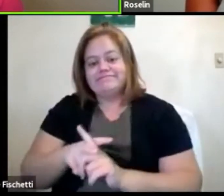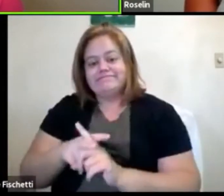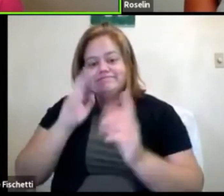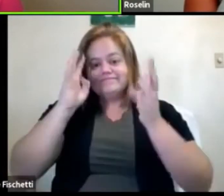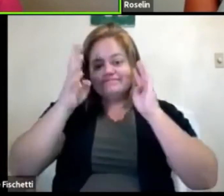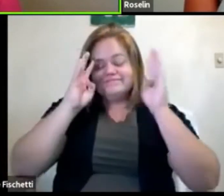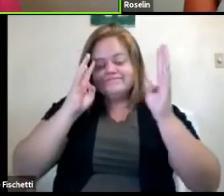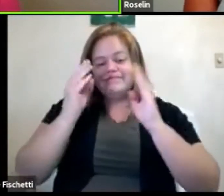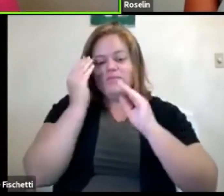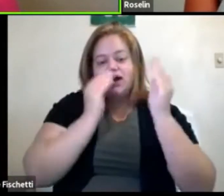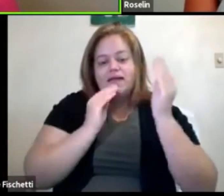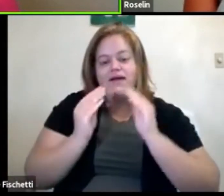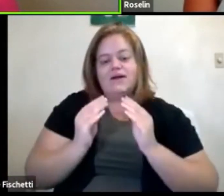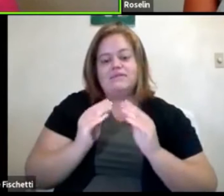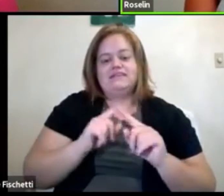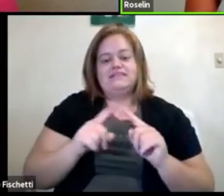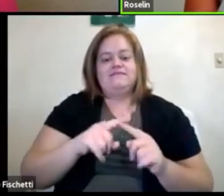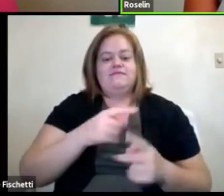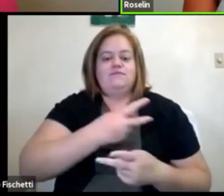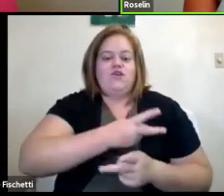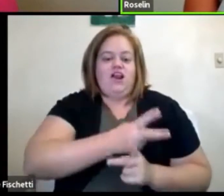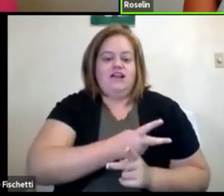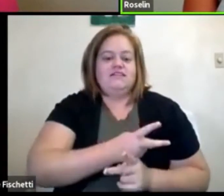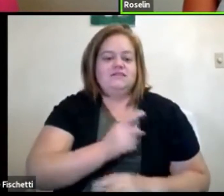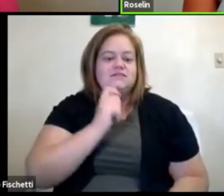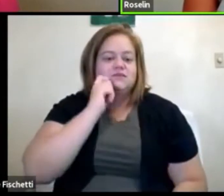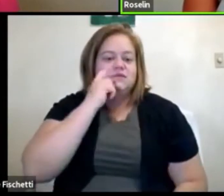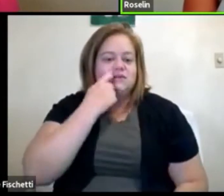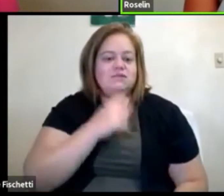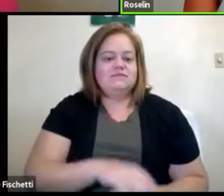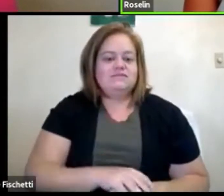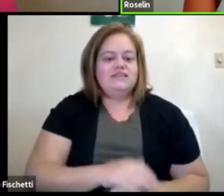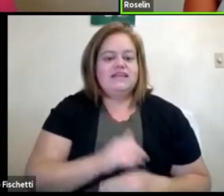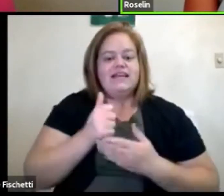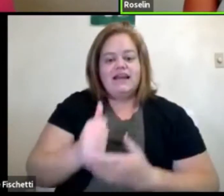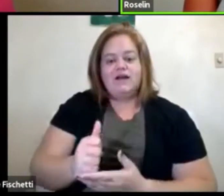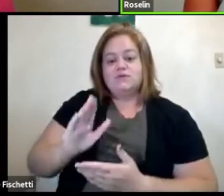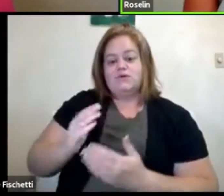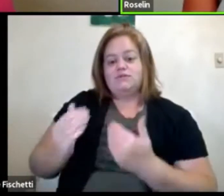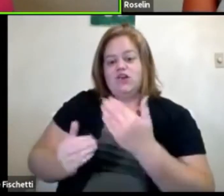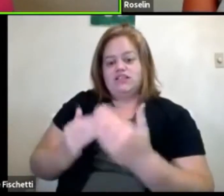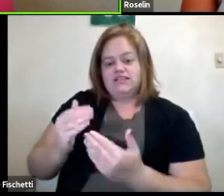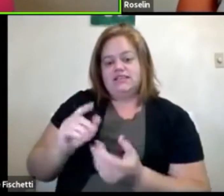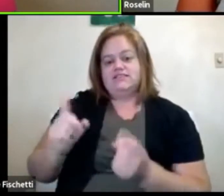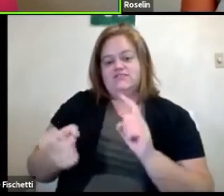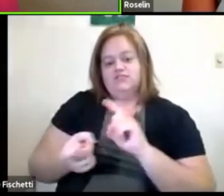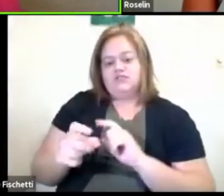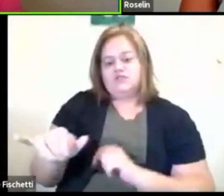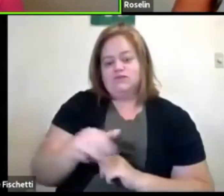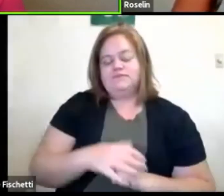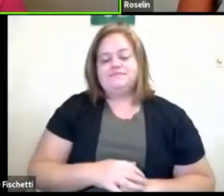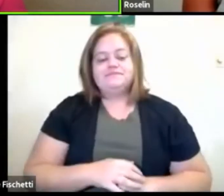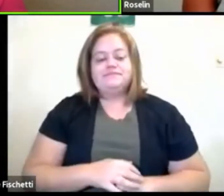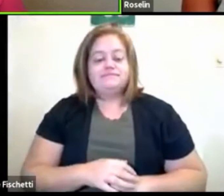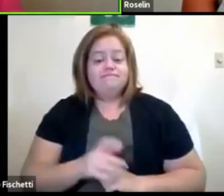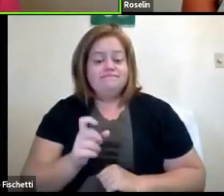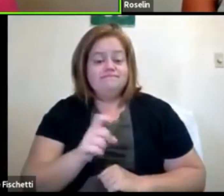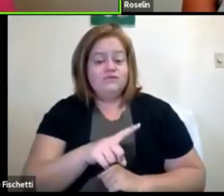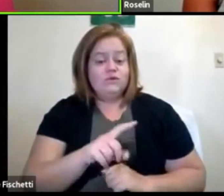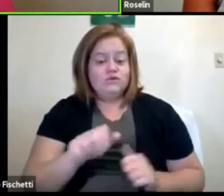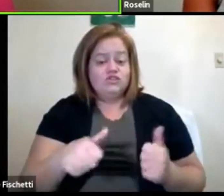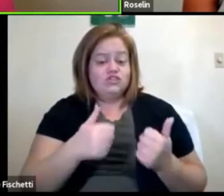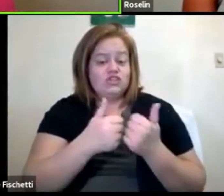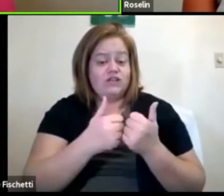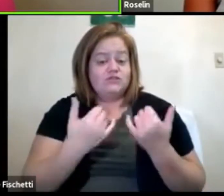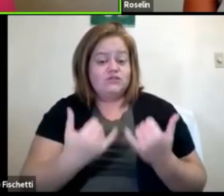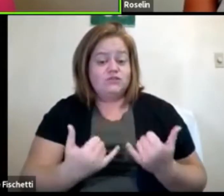put a spin on products, and it informs your process too. What are some of the challenges the cosmetic